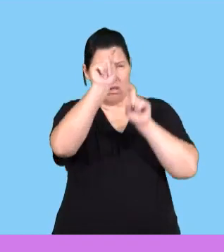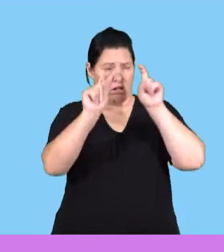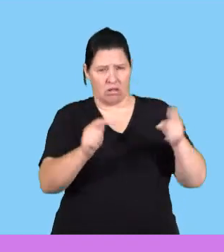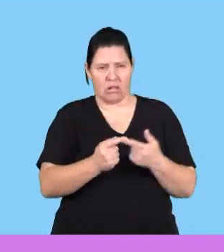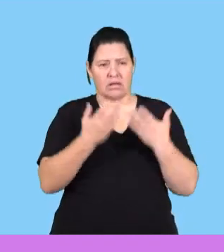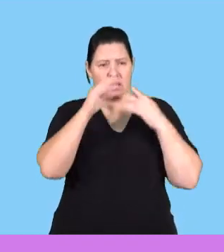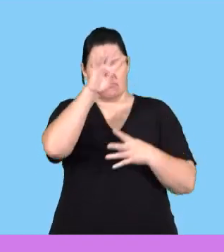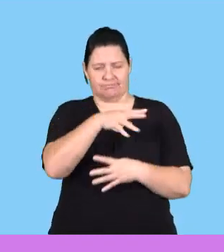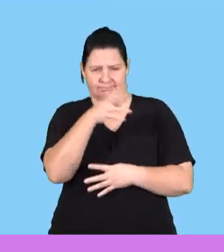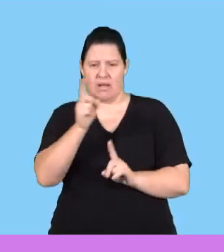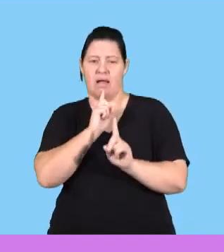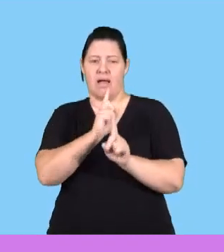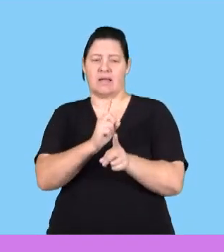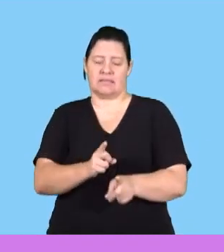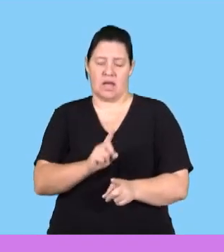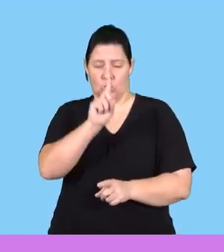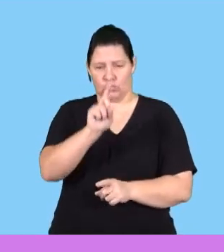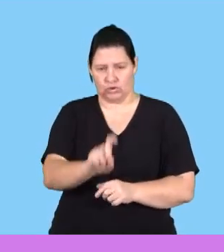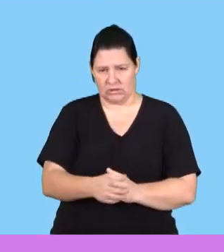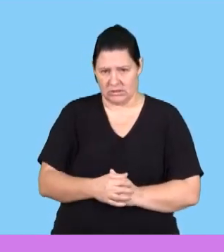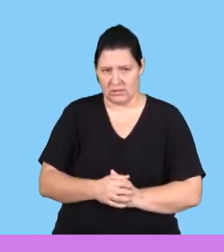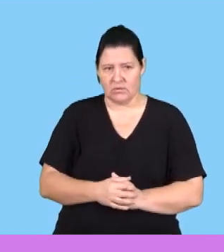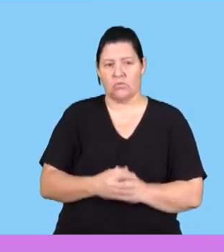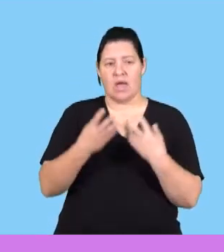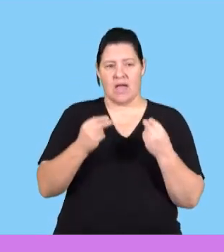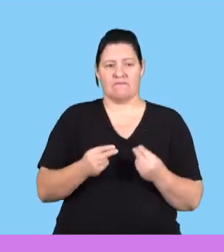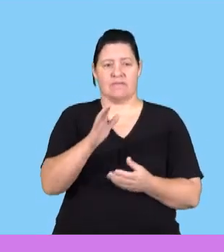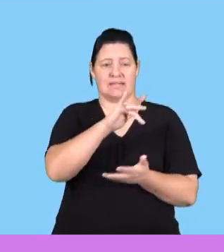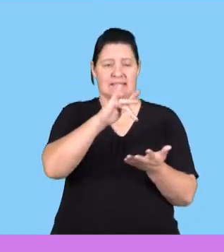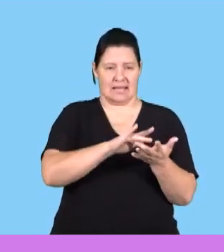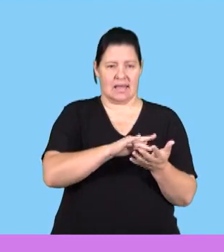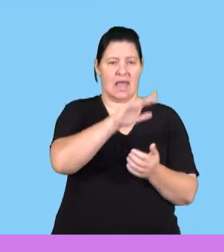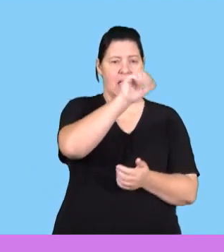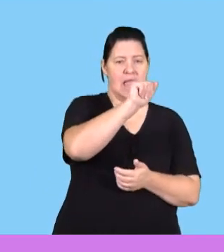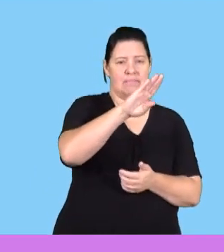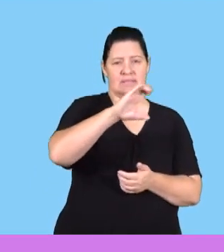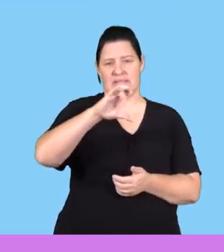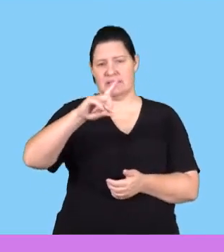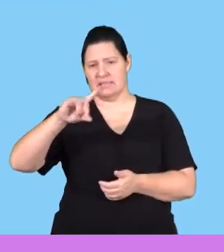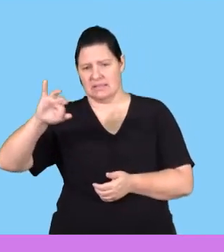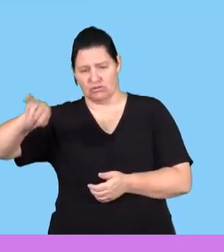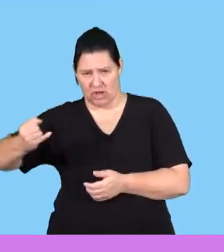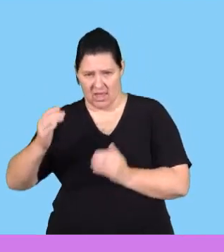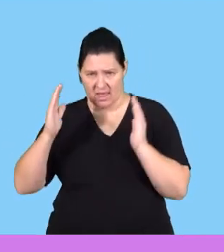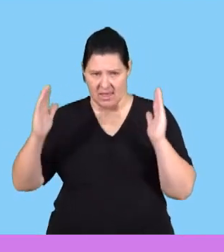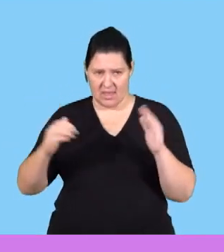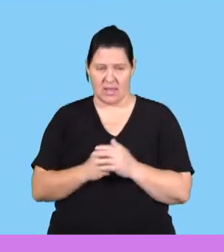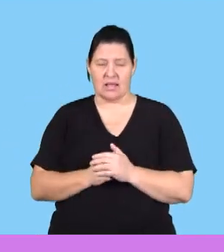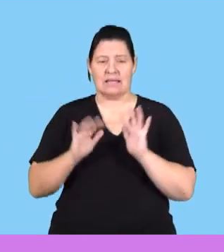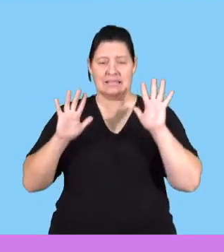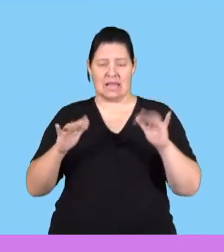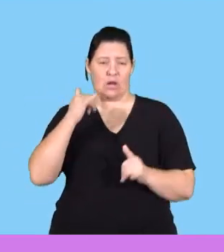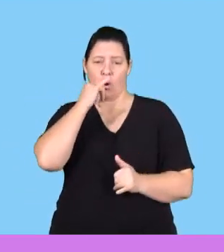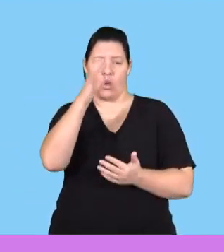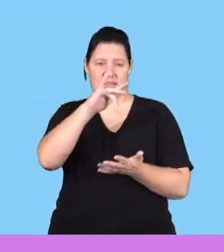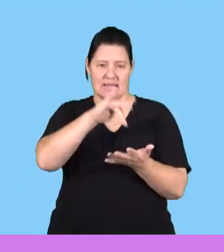the country. Study the table below and answer the question that follow. So here we have the center. It's listed from A to J,